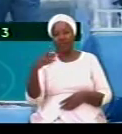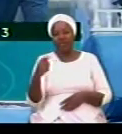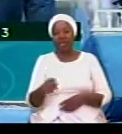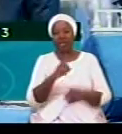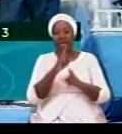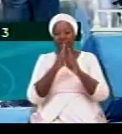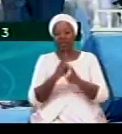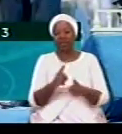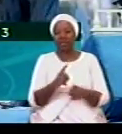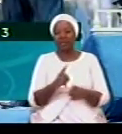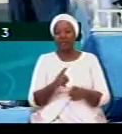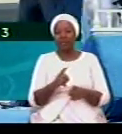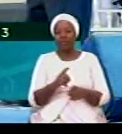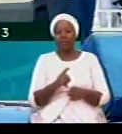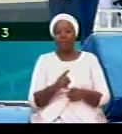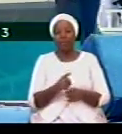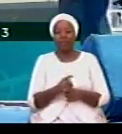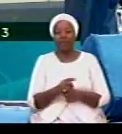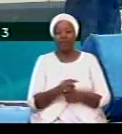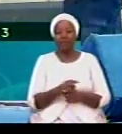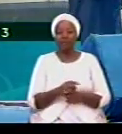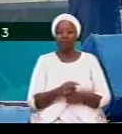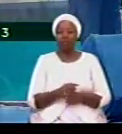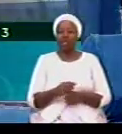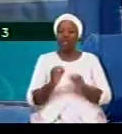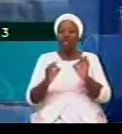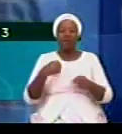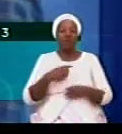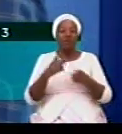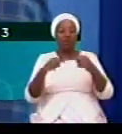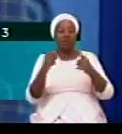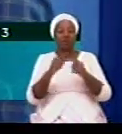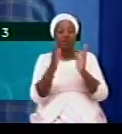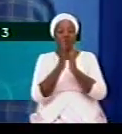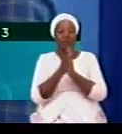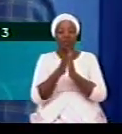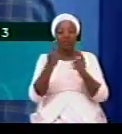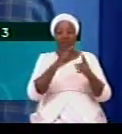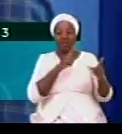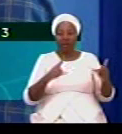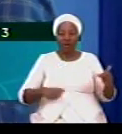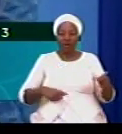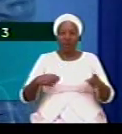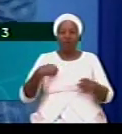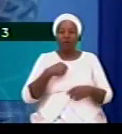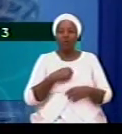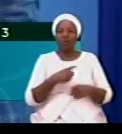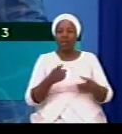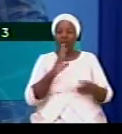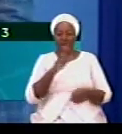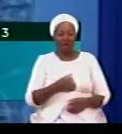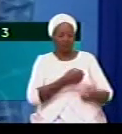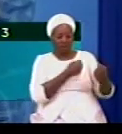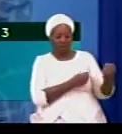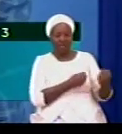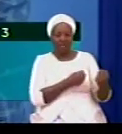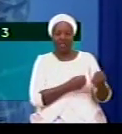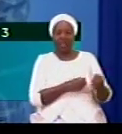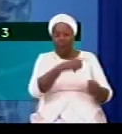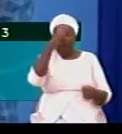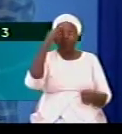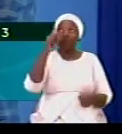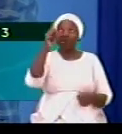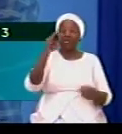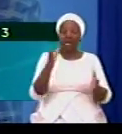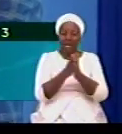we're confident, because he told us to come. He sent the Lord Jesus Christ, that the Lord Jesus